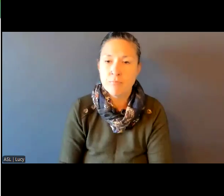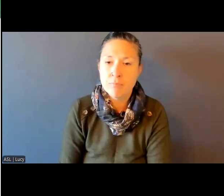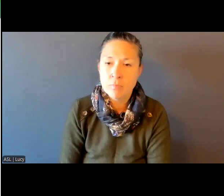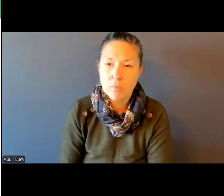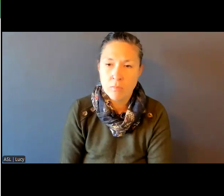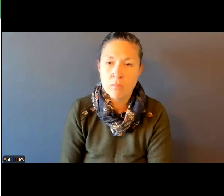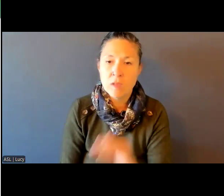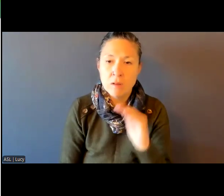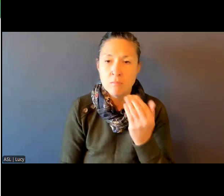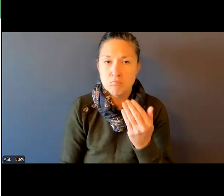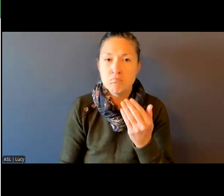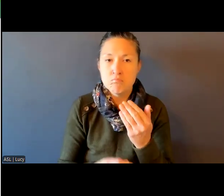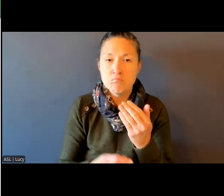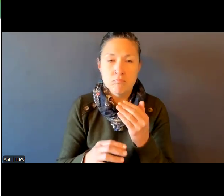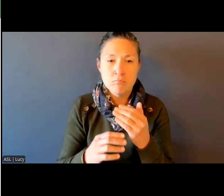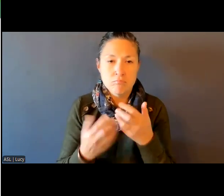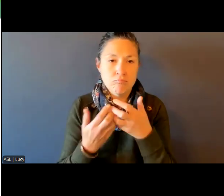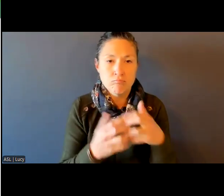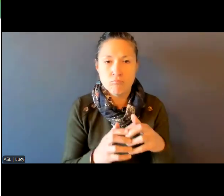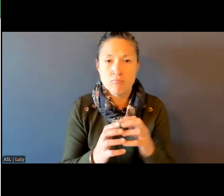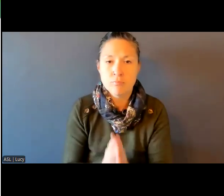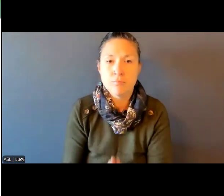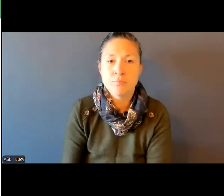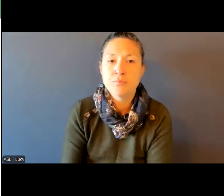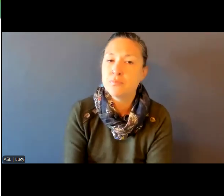We are going to.